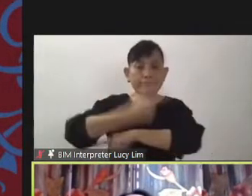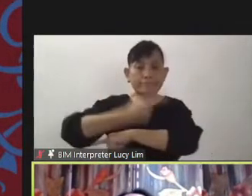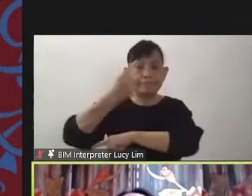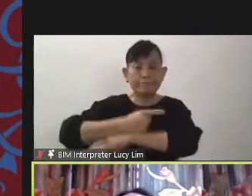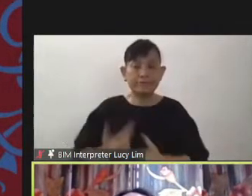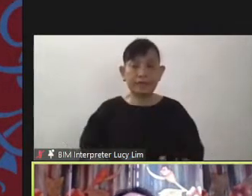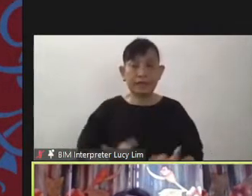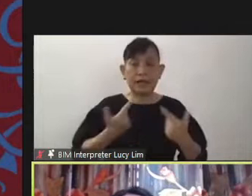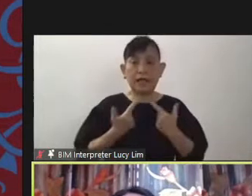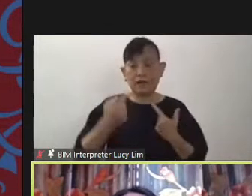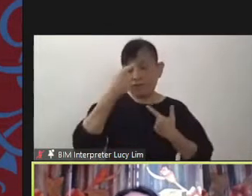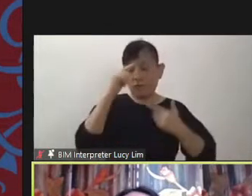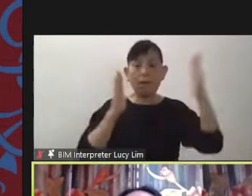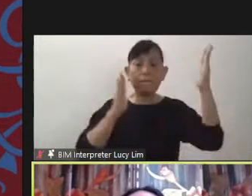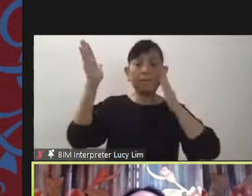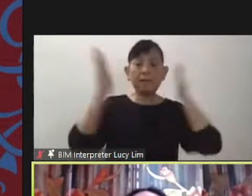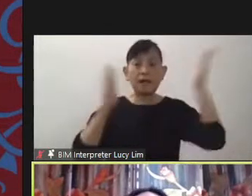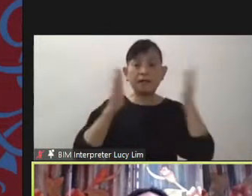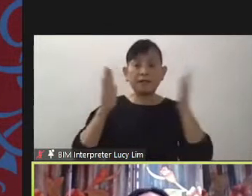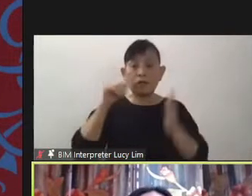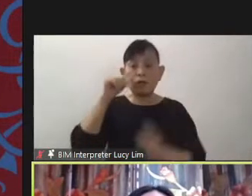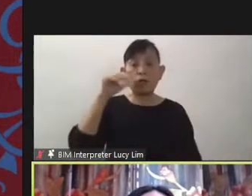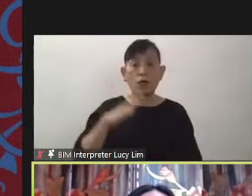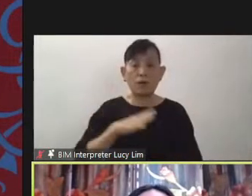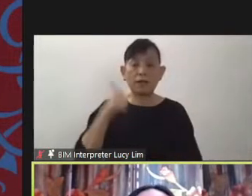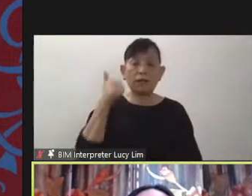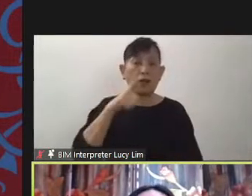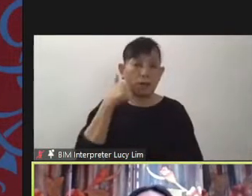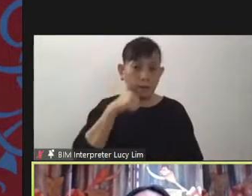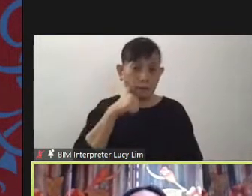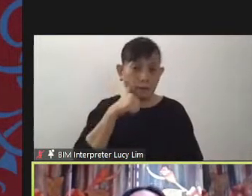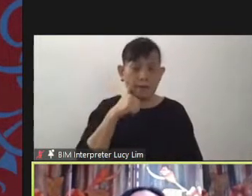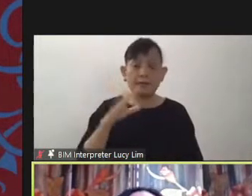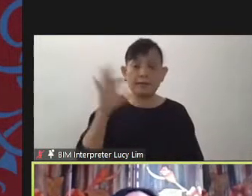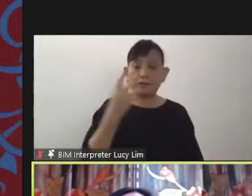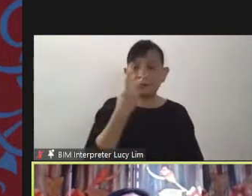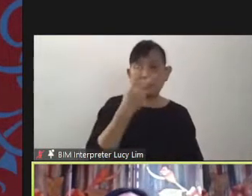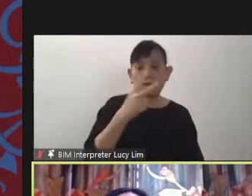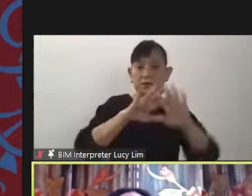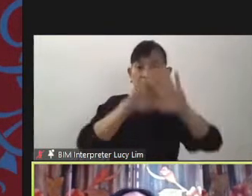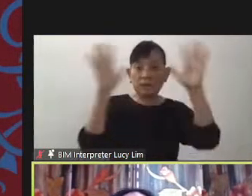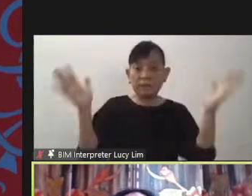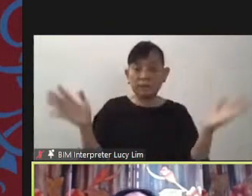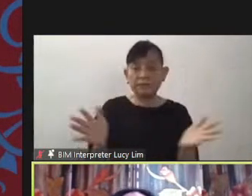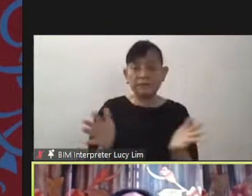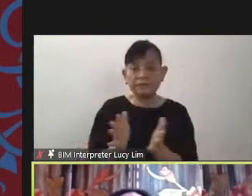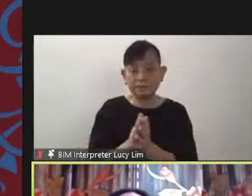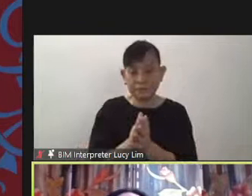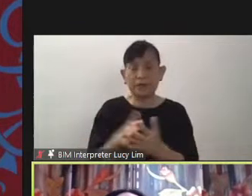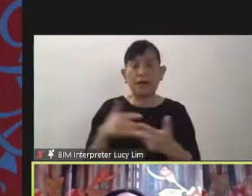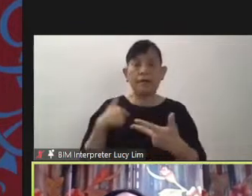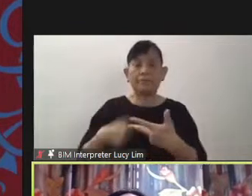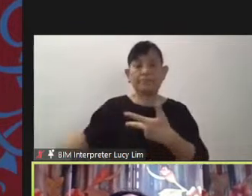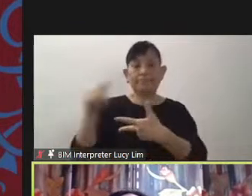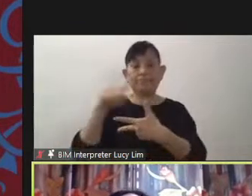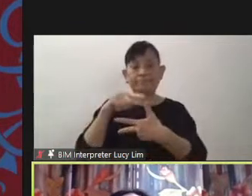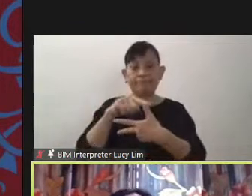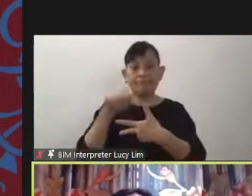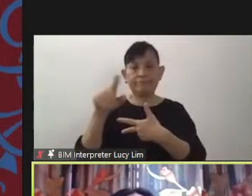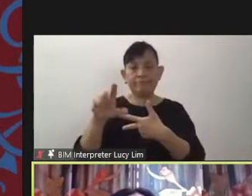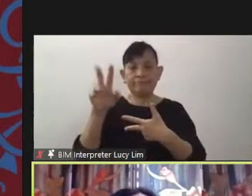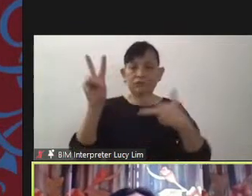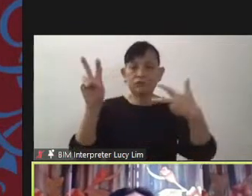or girl is like. And if we look into all of this, it really boils down to 3 kind of